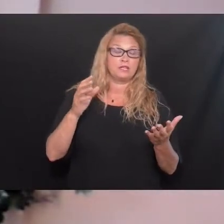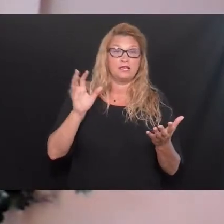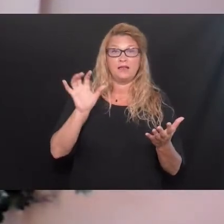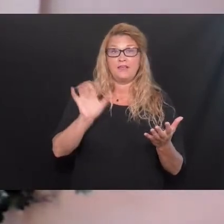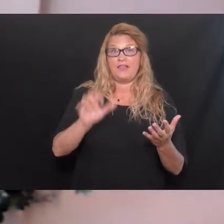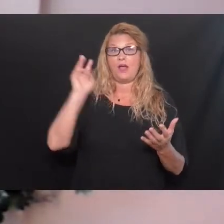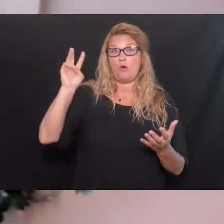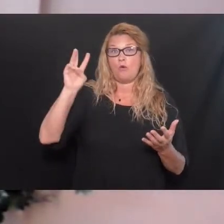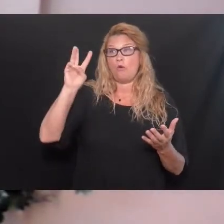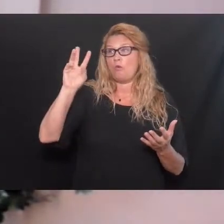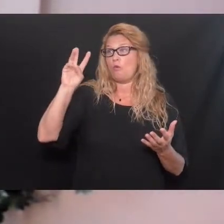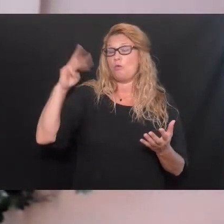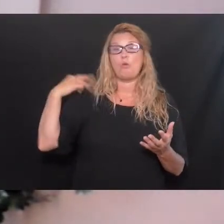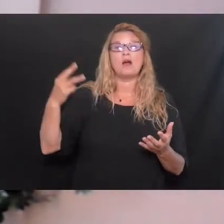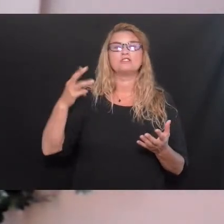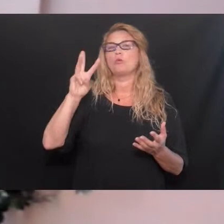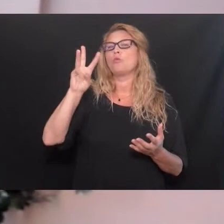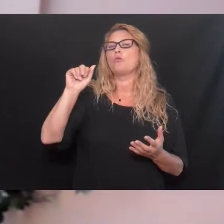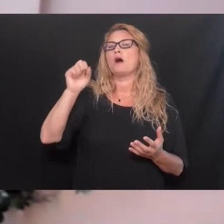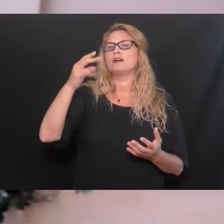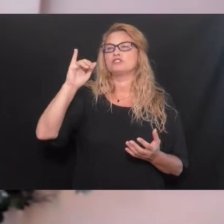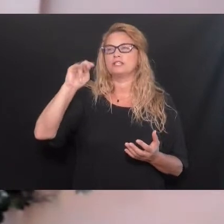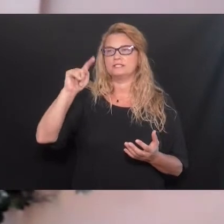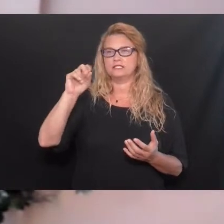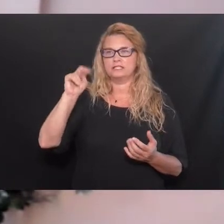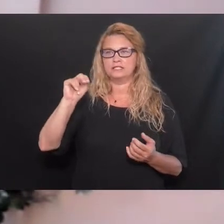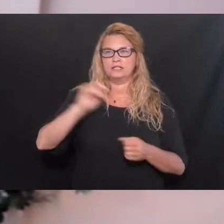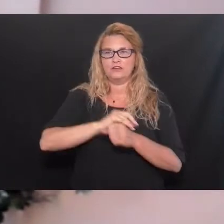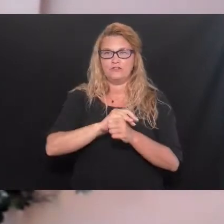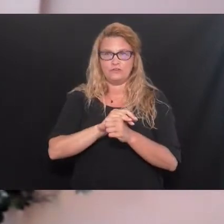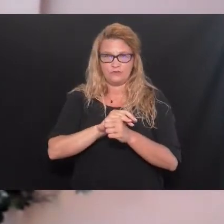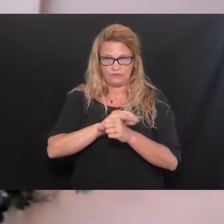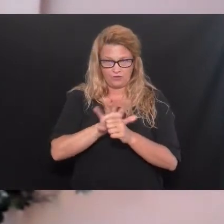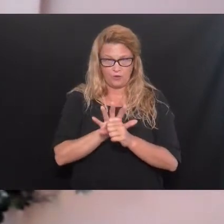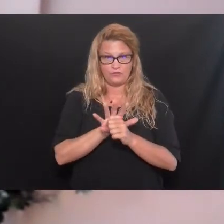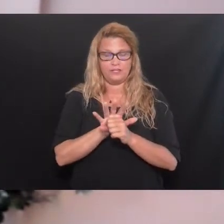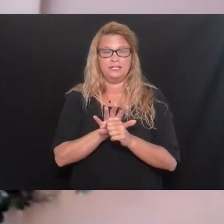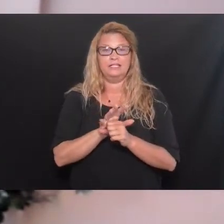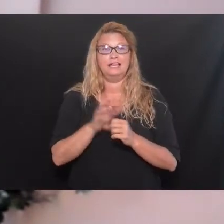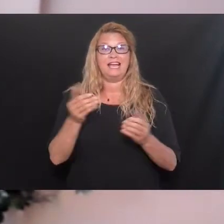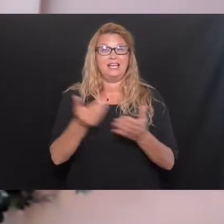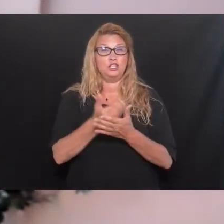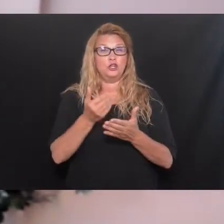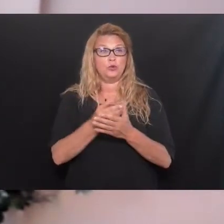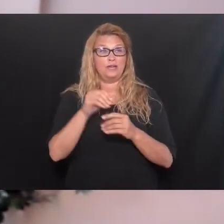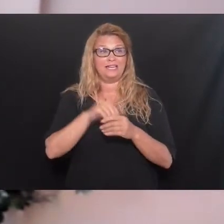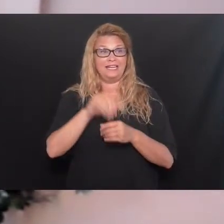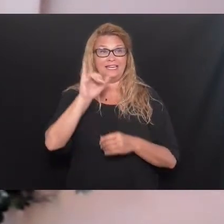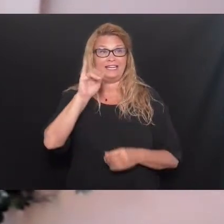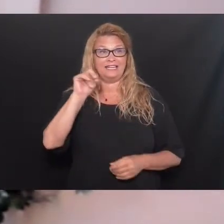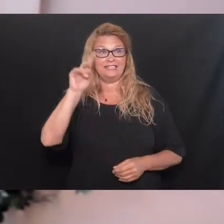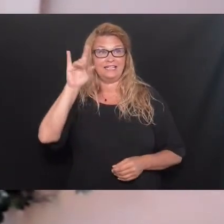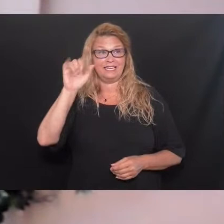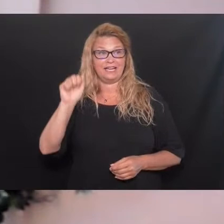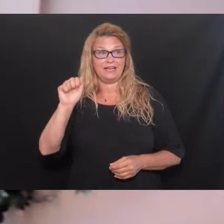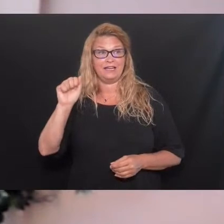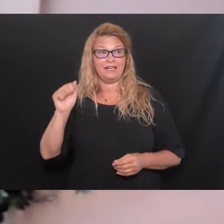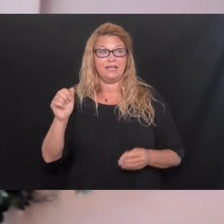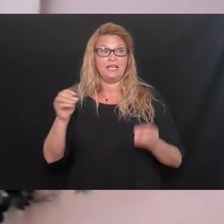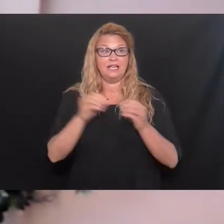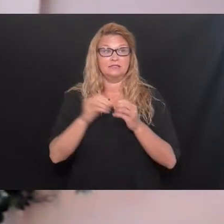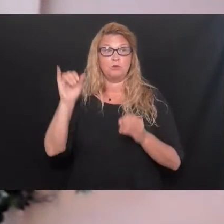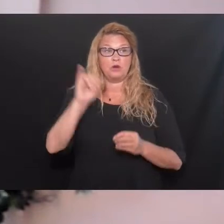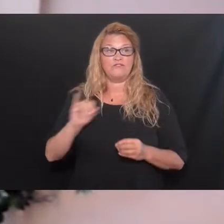the Washington state's where it first showed up. And now the new variant from India is about 40% more infectious than